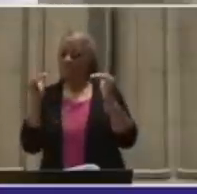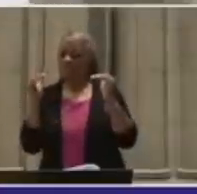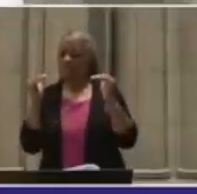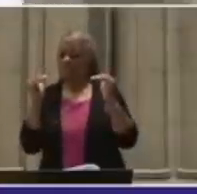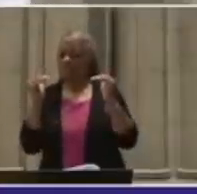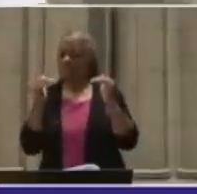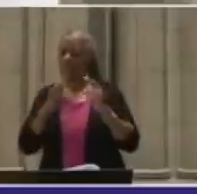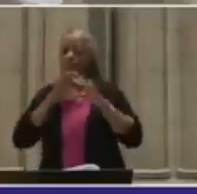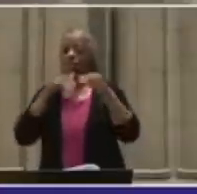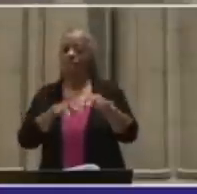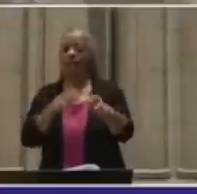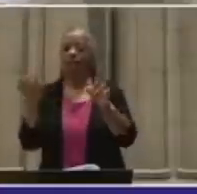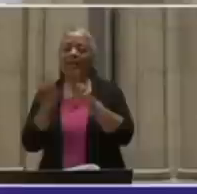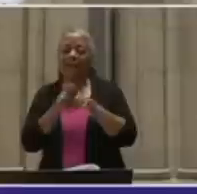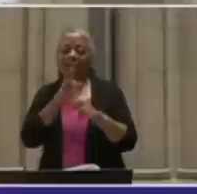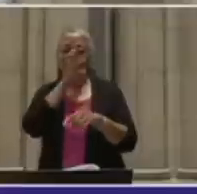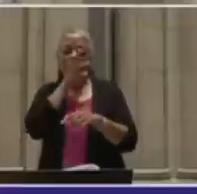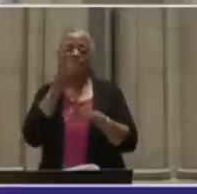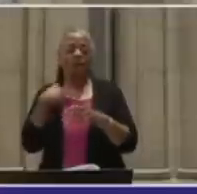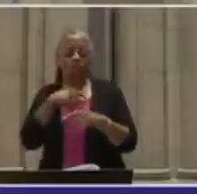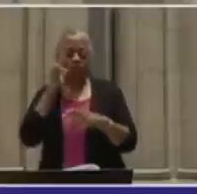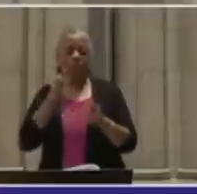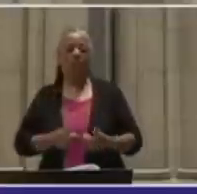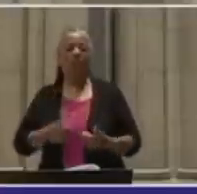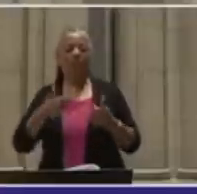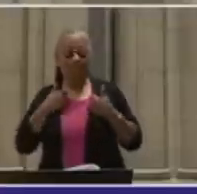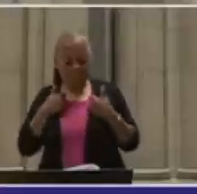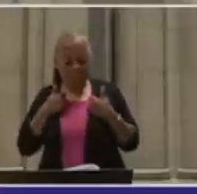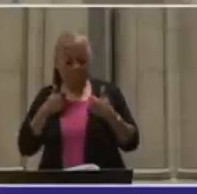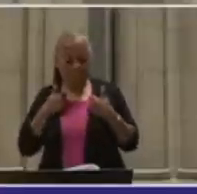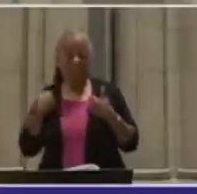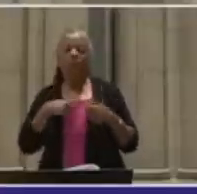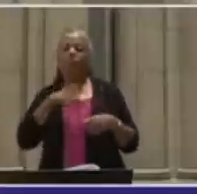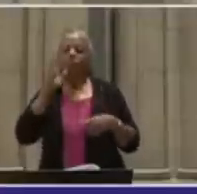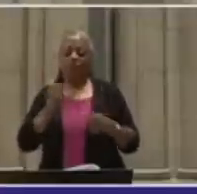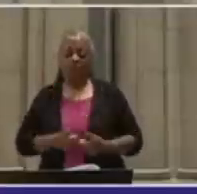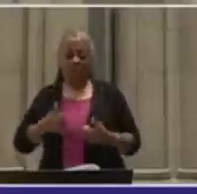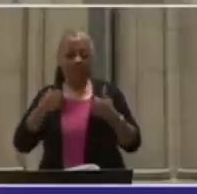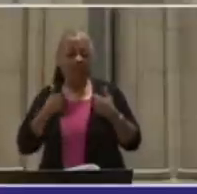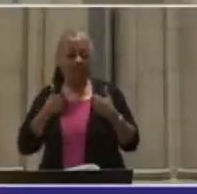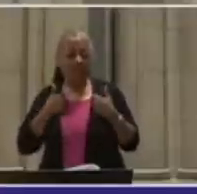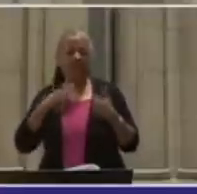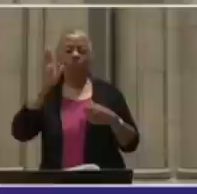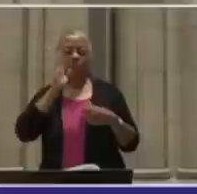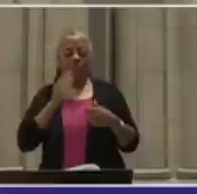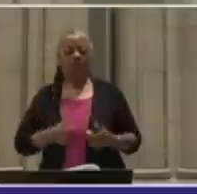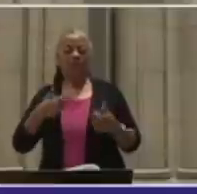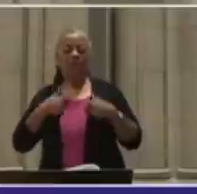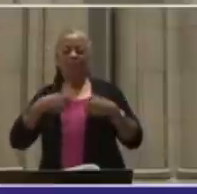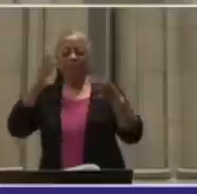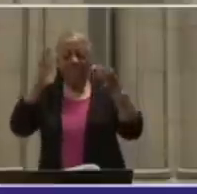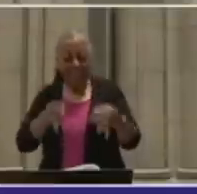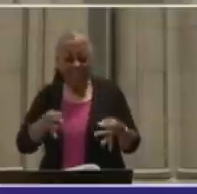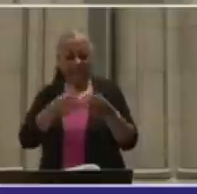Let justice roll down like waters, and we'll live. We'll live. We'll live. We'll live. Decide,